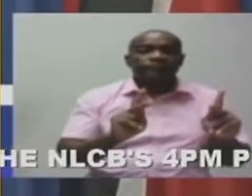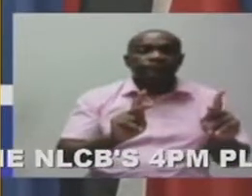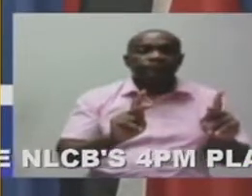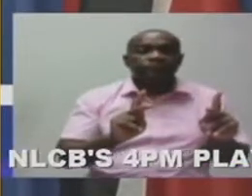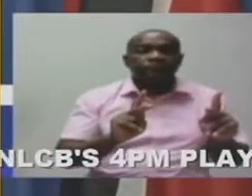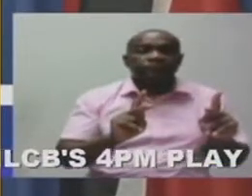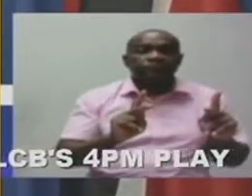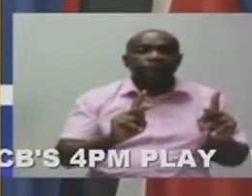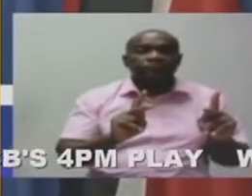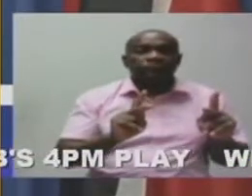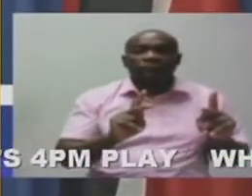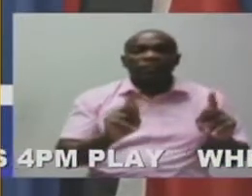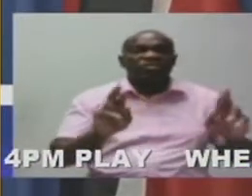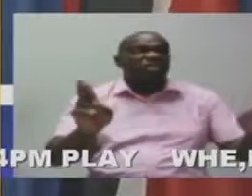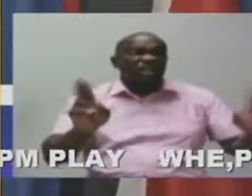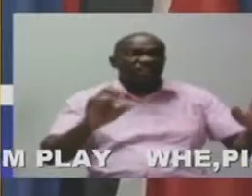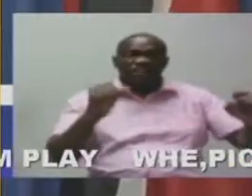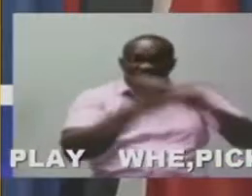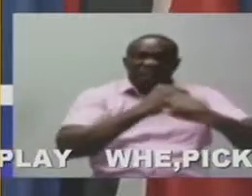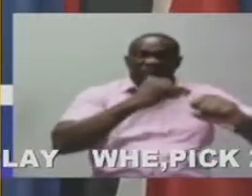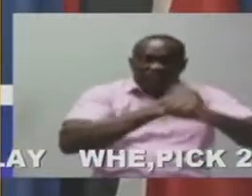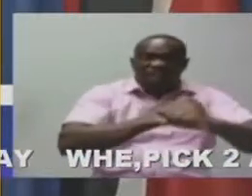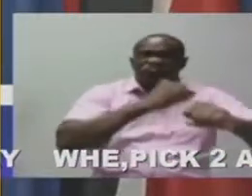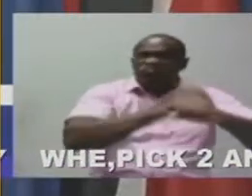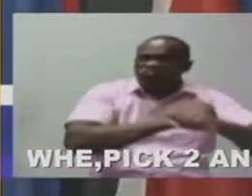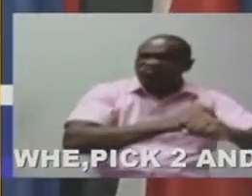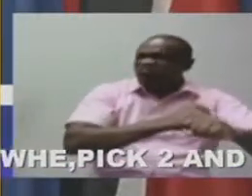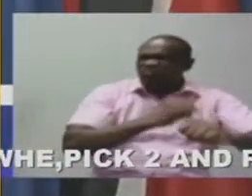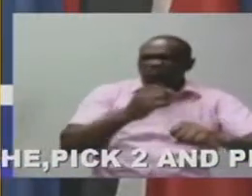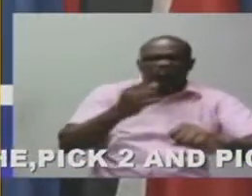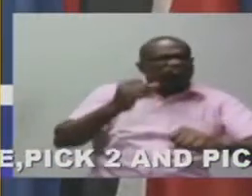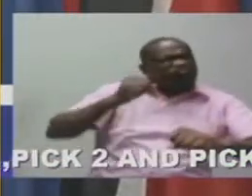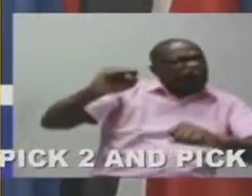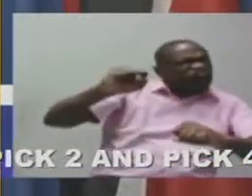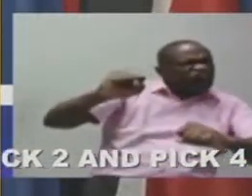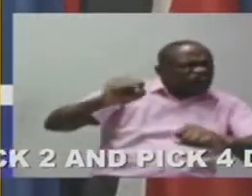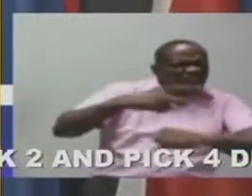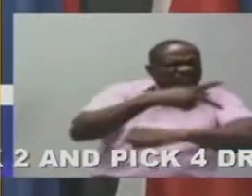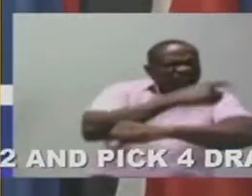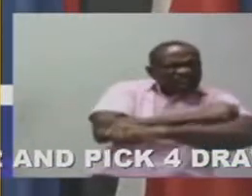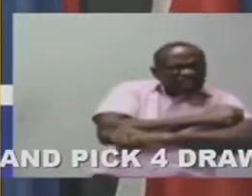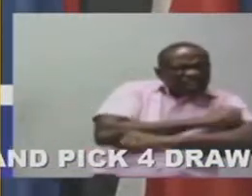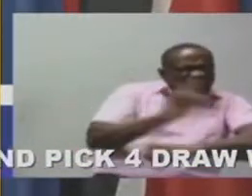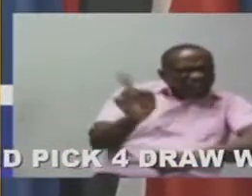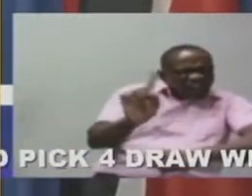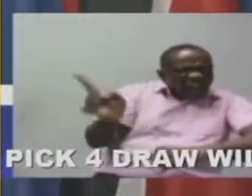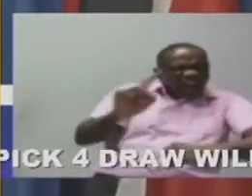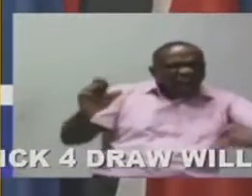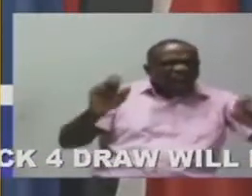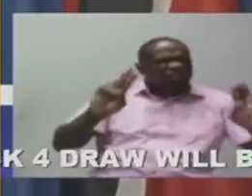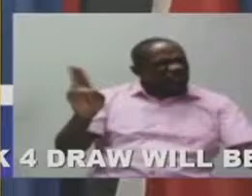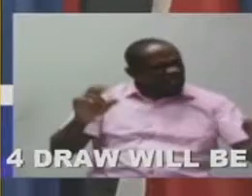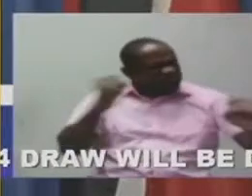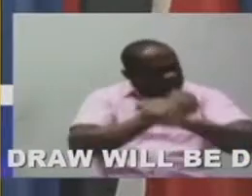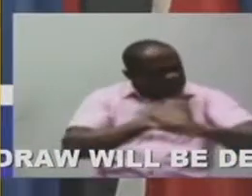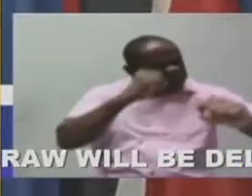of violence to prevent themselves from being counted among the vaccinated.